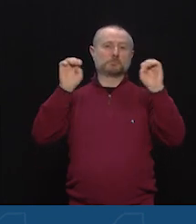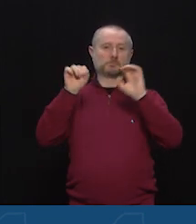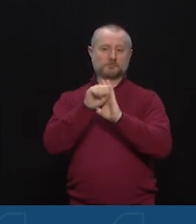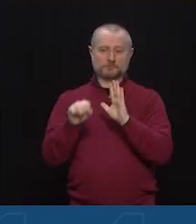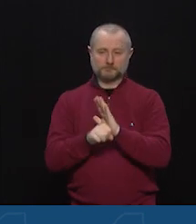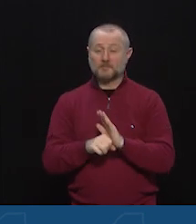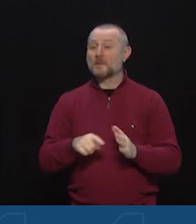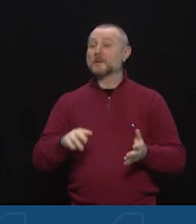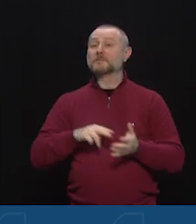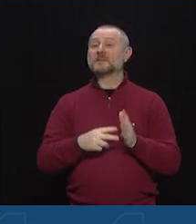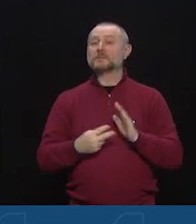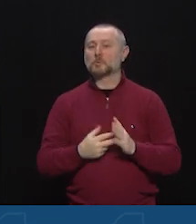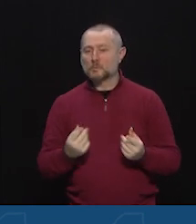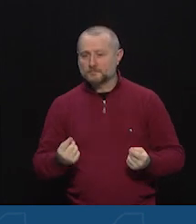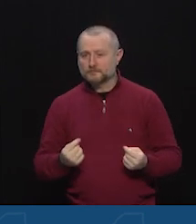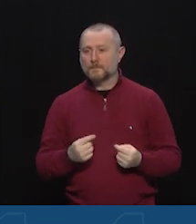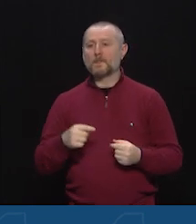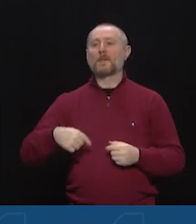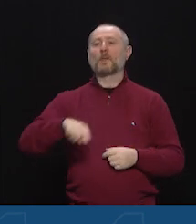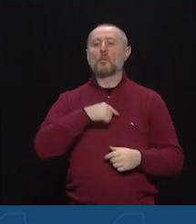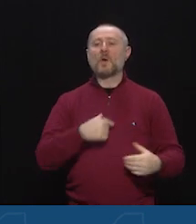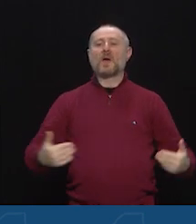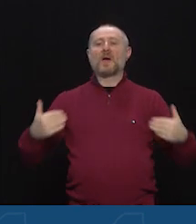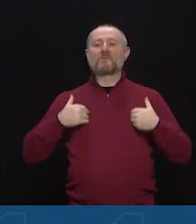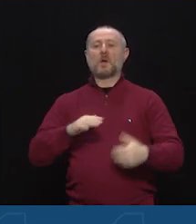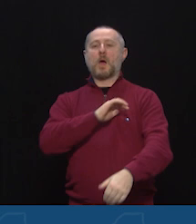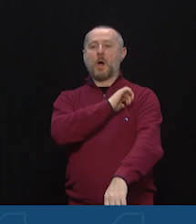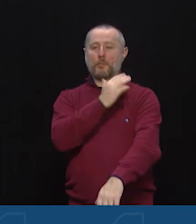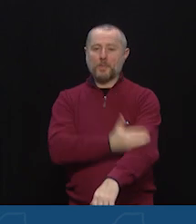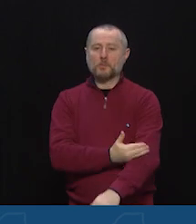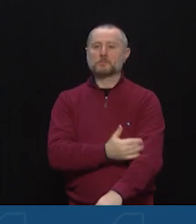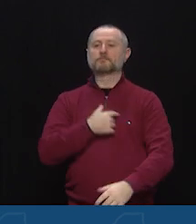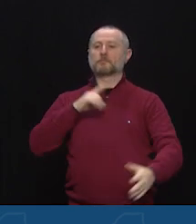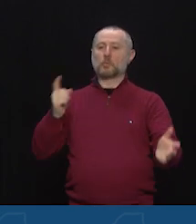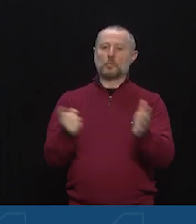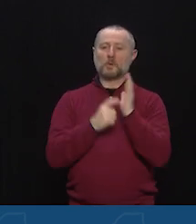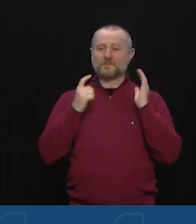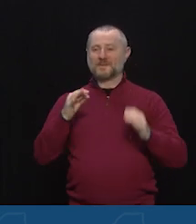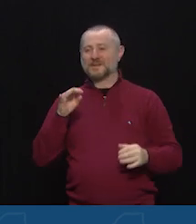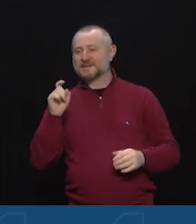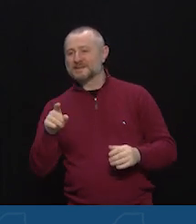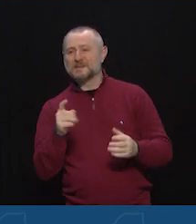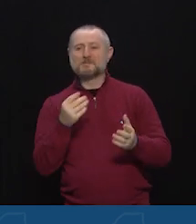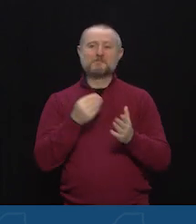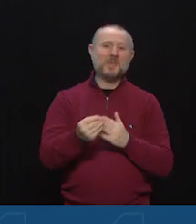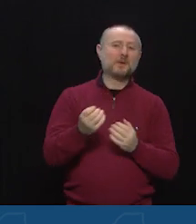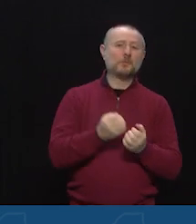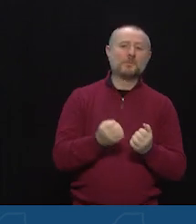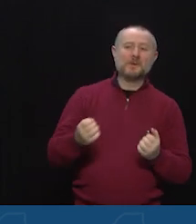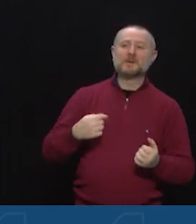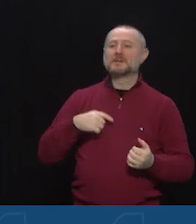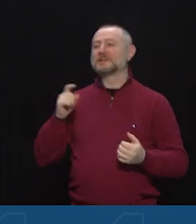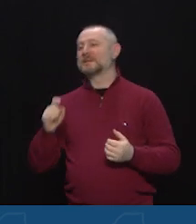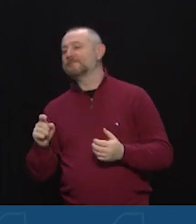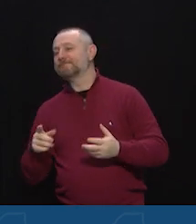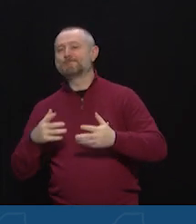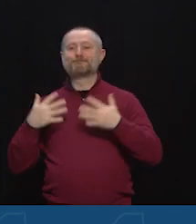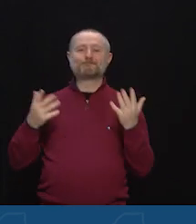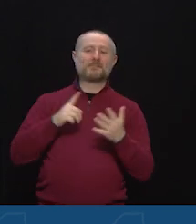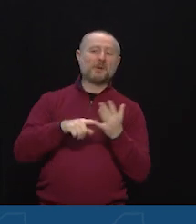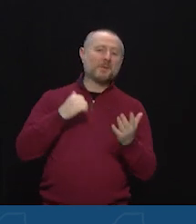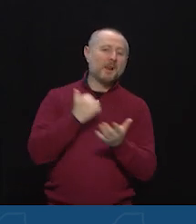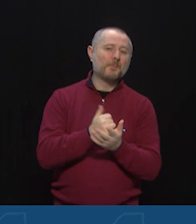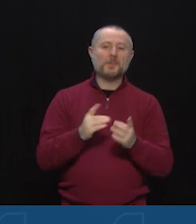it gives us the extraordinary powers that we may need for additional purchasing of equipment or transferring individuals,